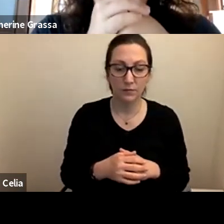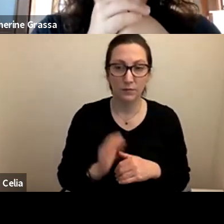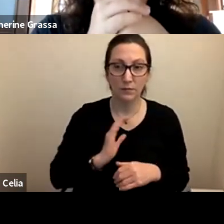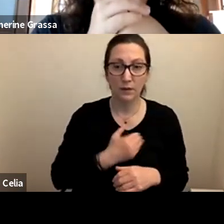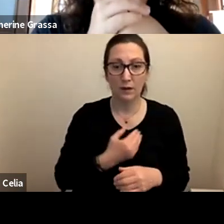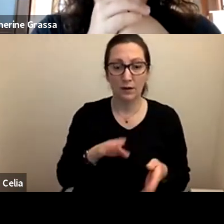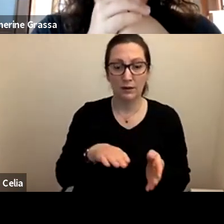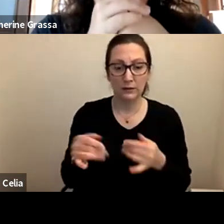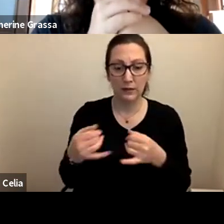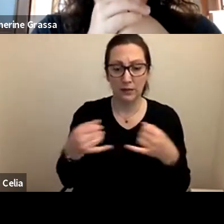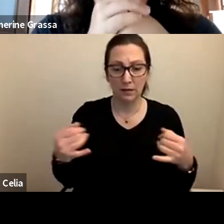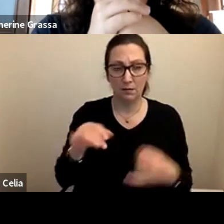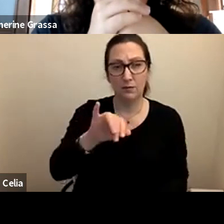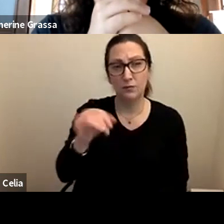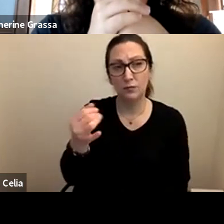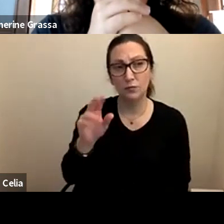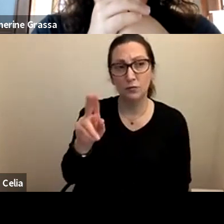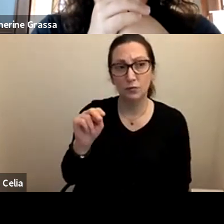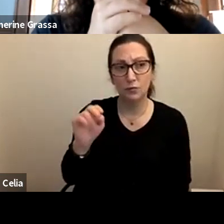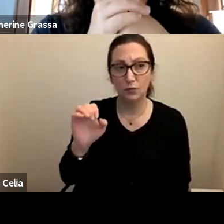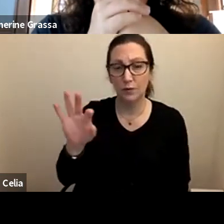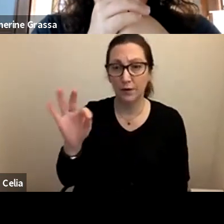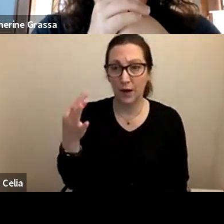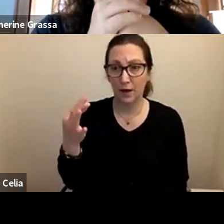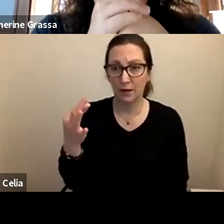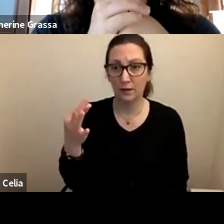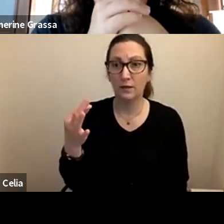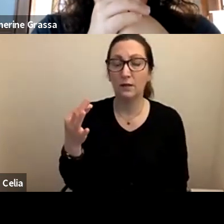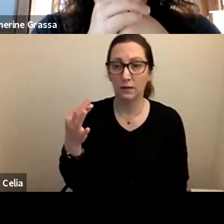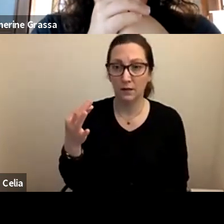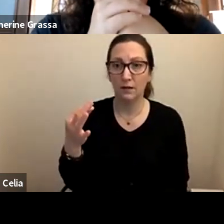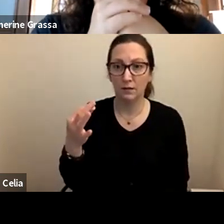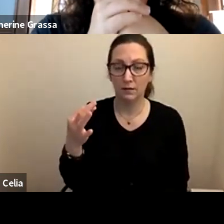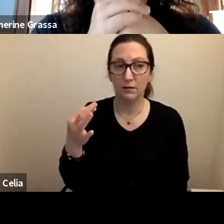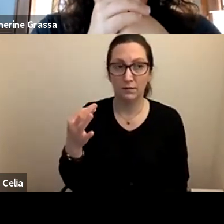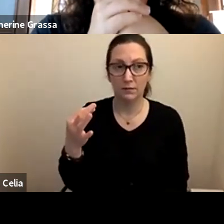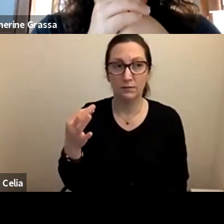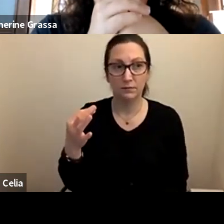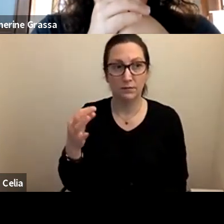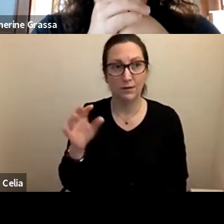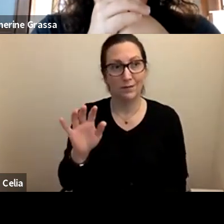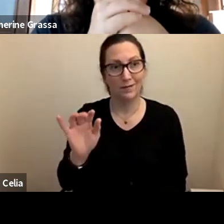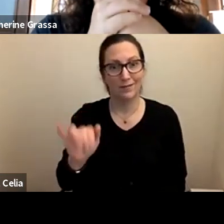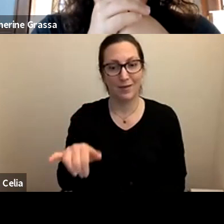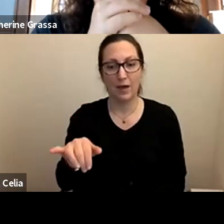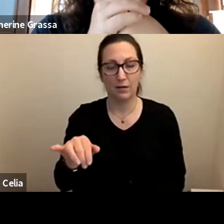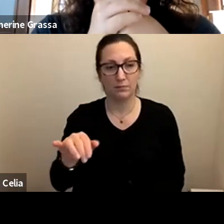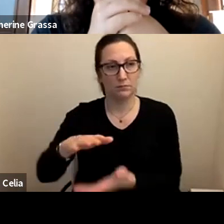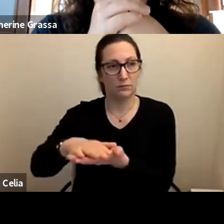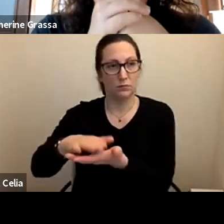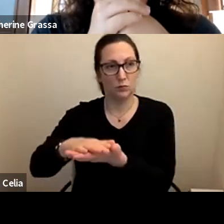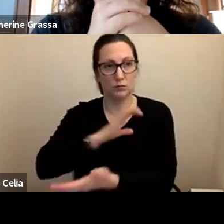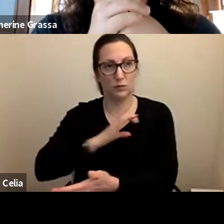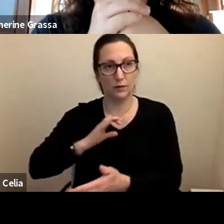June 9th, which is when the committee is expecting us to come forward with a